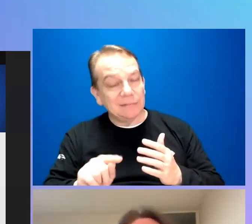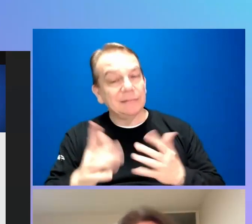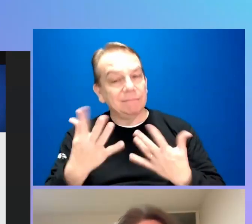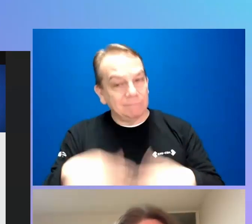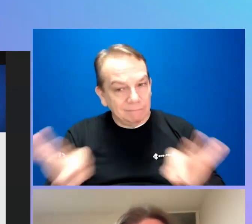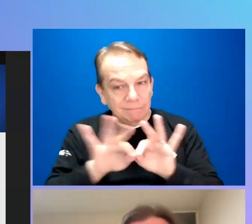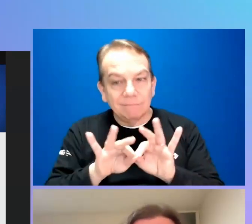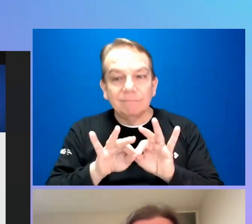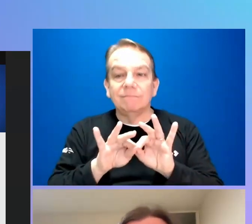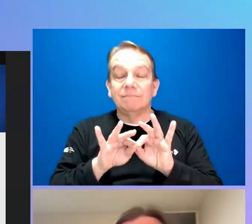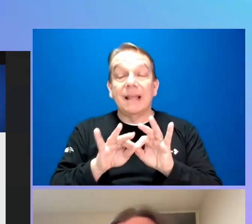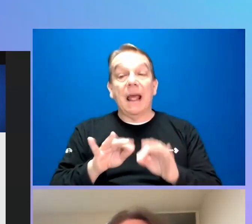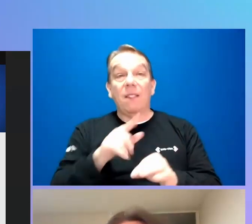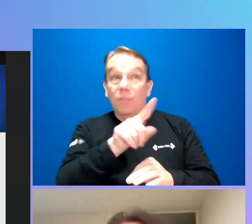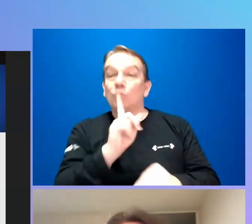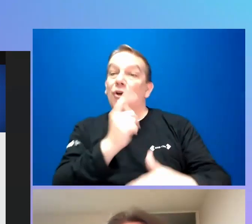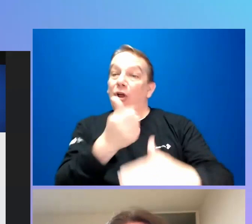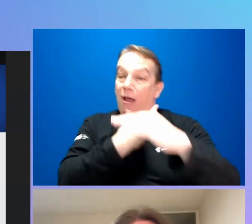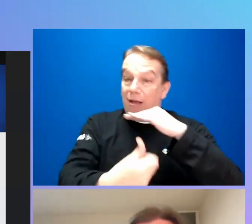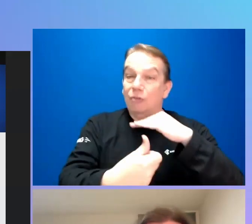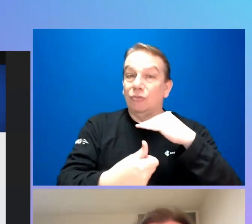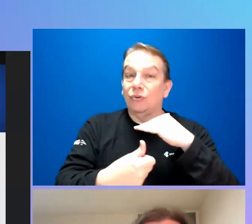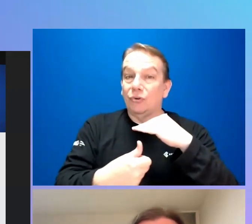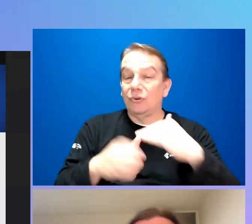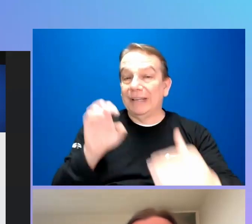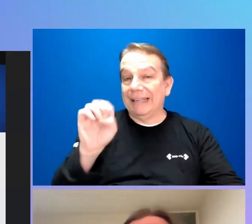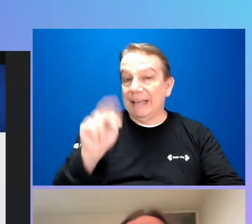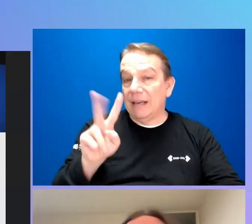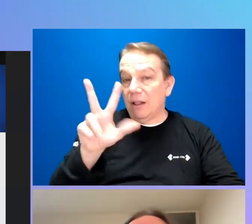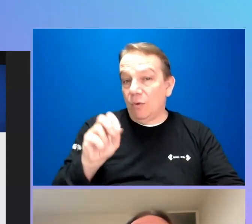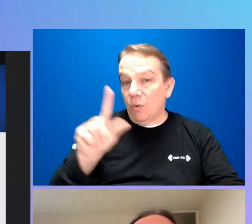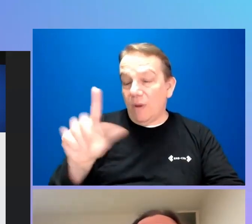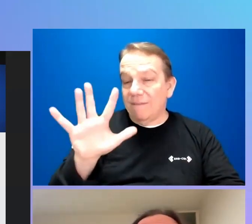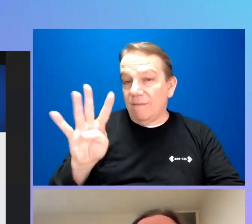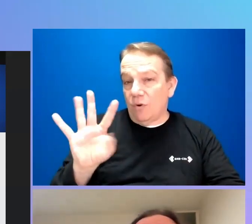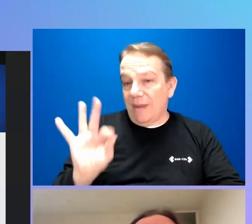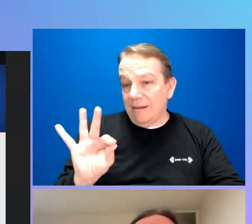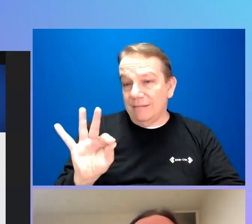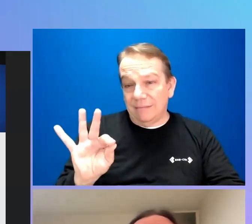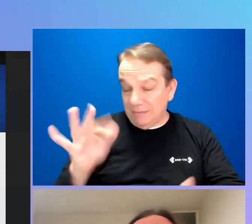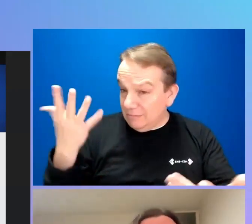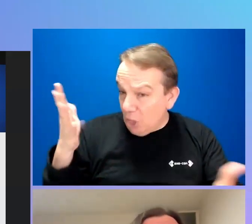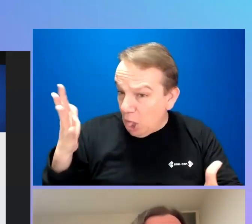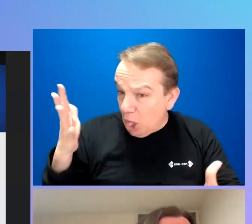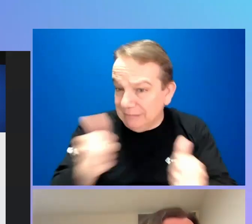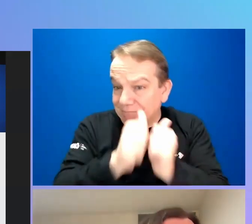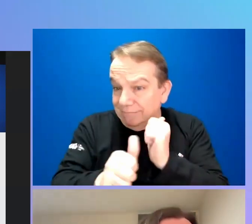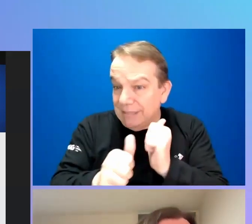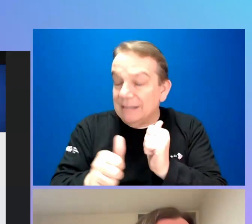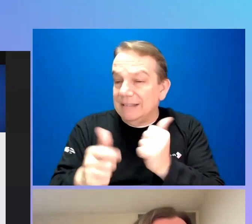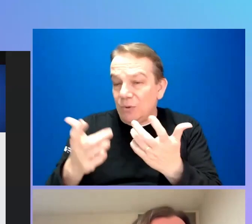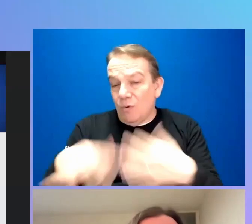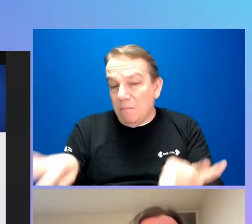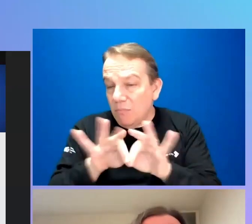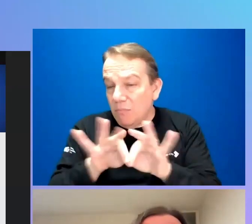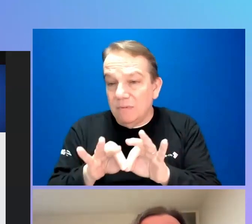required currently under the Web Accessibility Directive, the WAD, that is legislation that applies across all